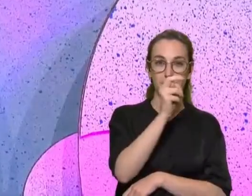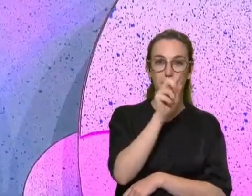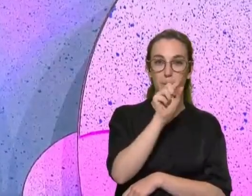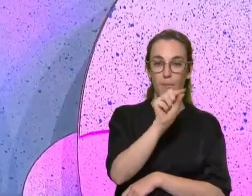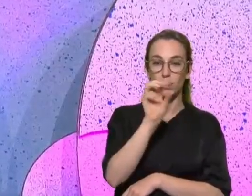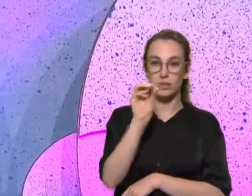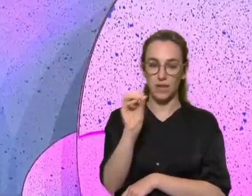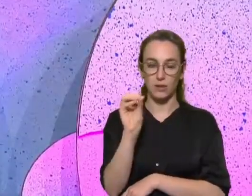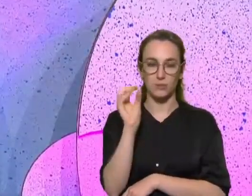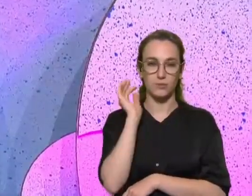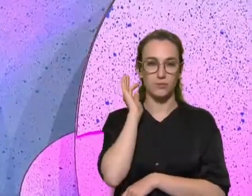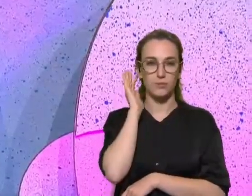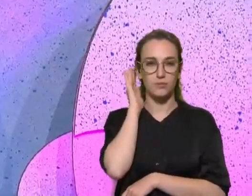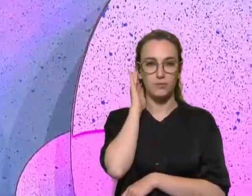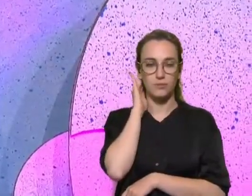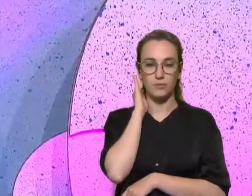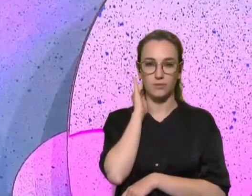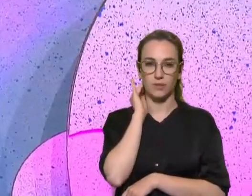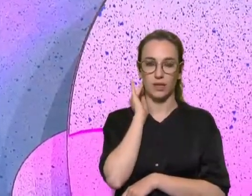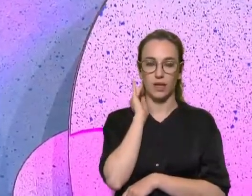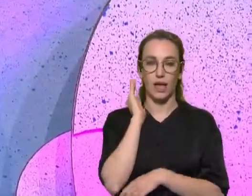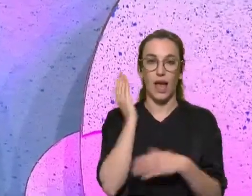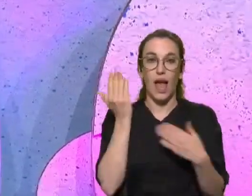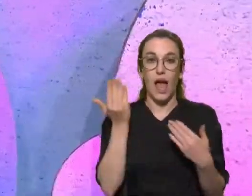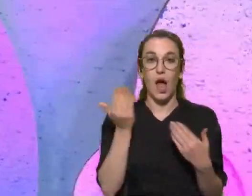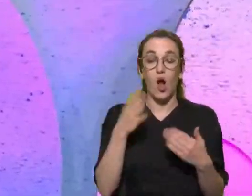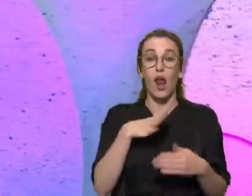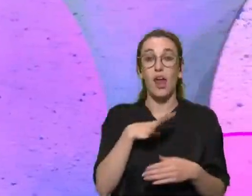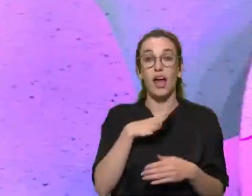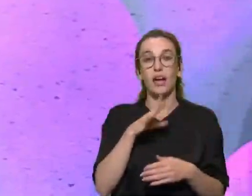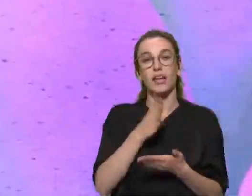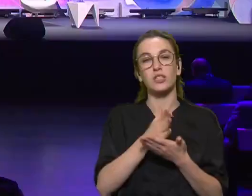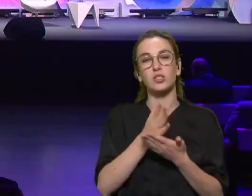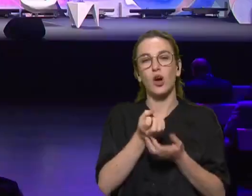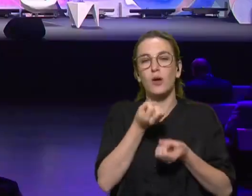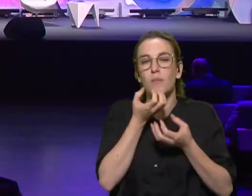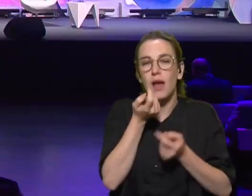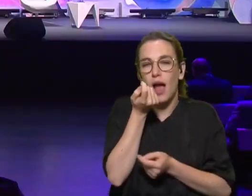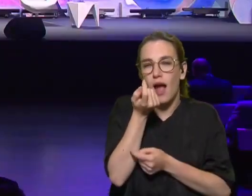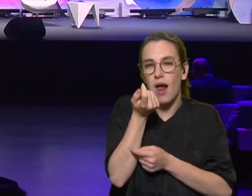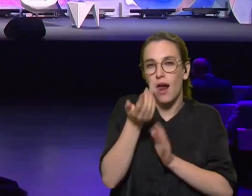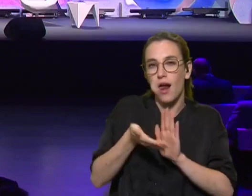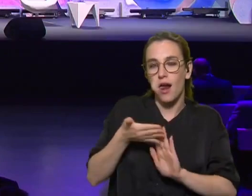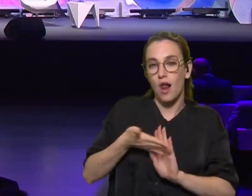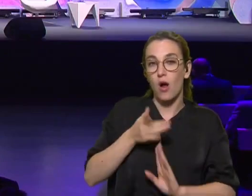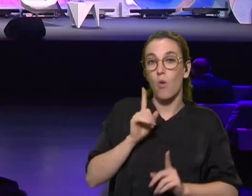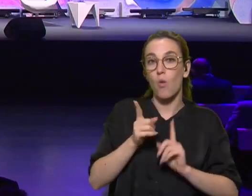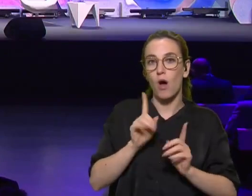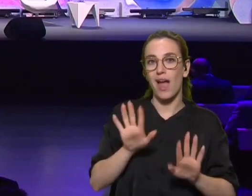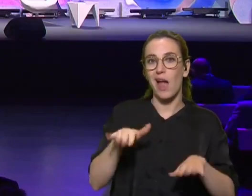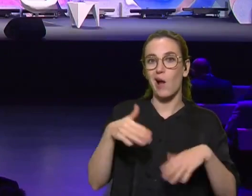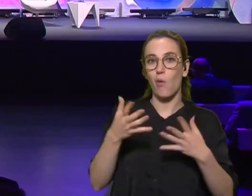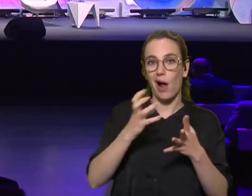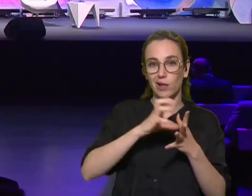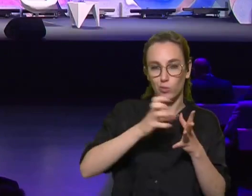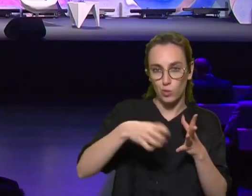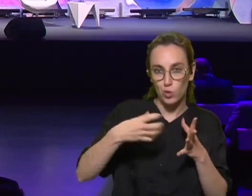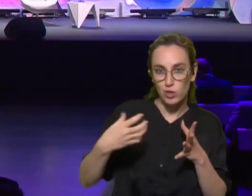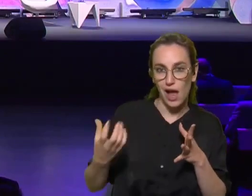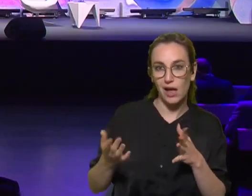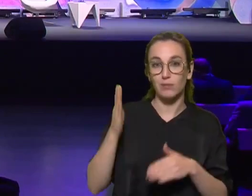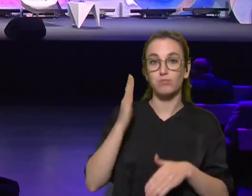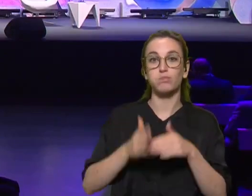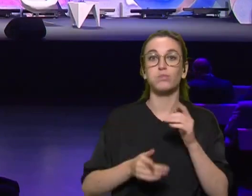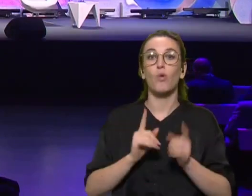artificial intelligence, Web 3.0, and data. And I would just like to describe to you the process that took place, what